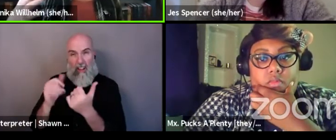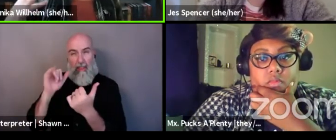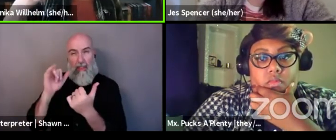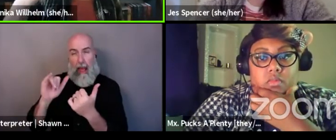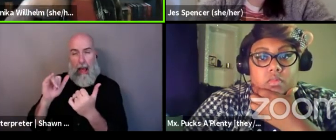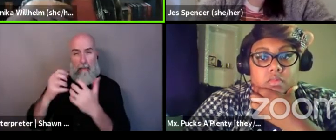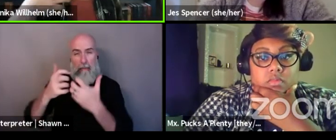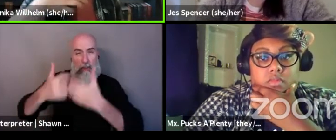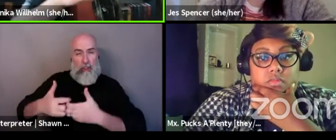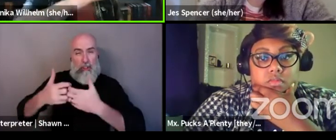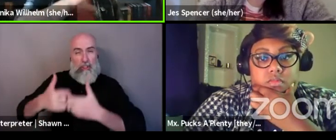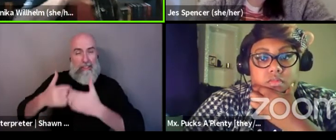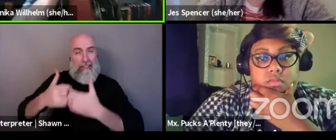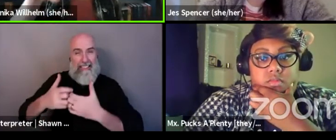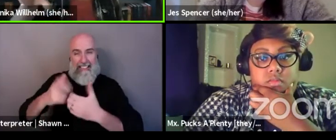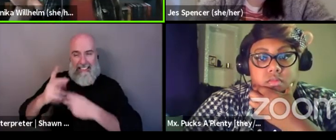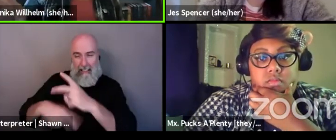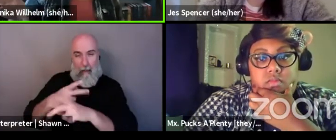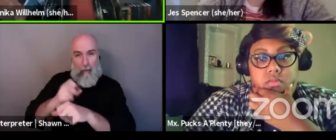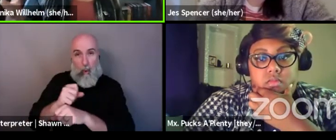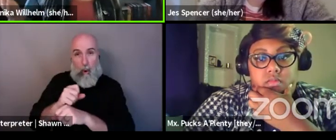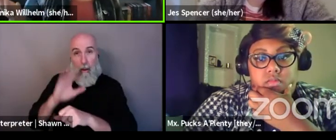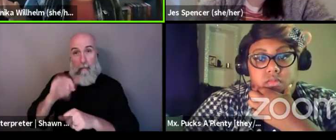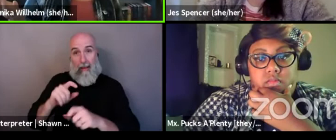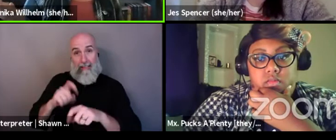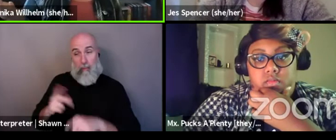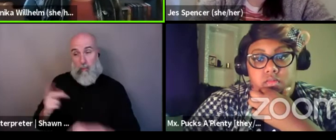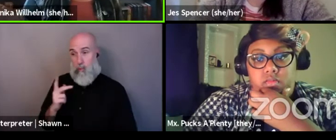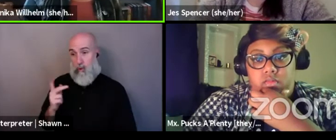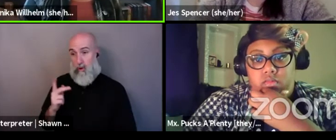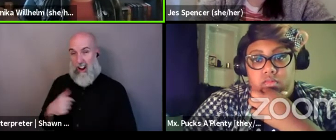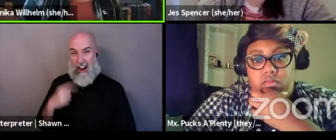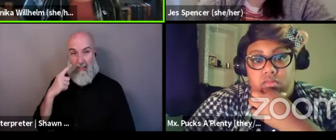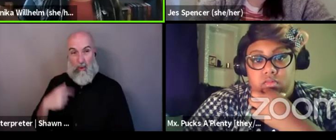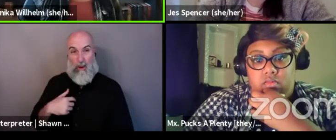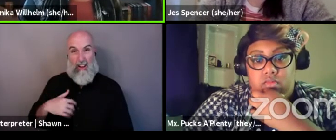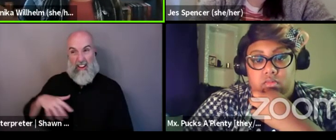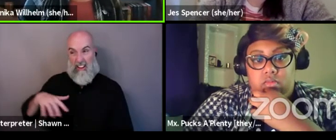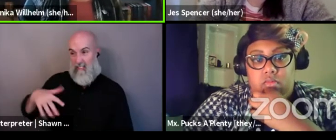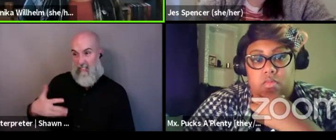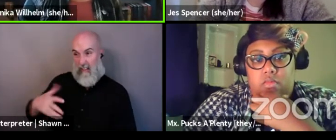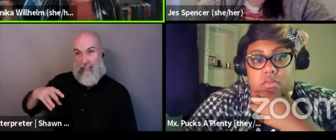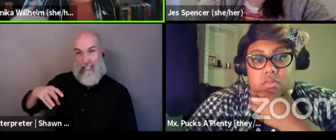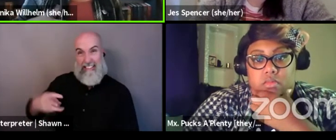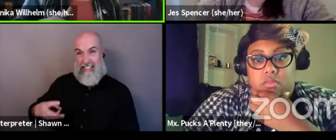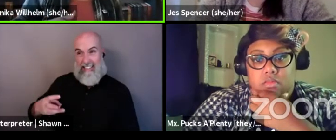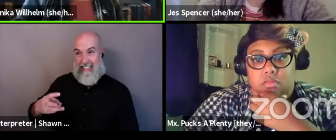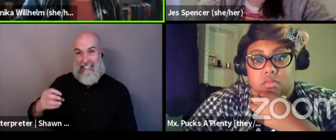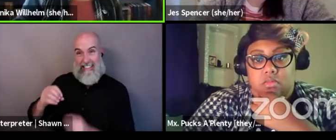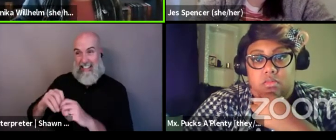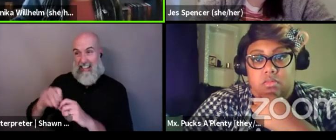Like it became clear by the time we were, I think we were had like the fifth or sixth kid in the Bagley crew.